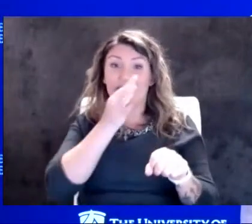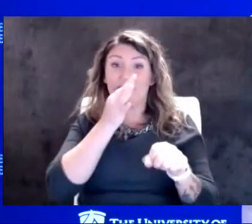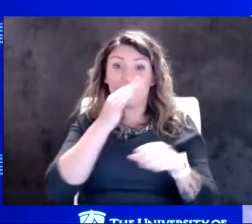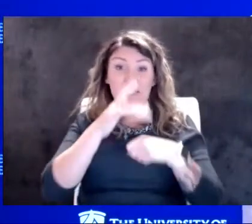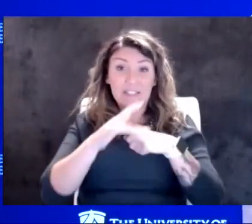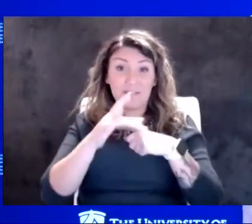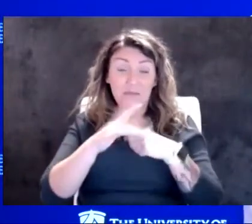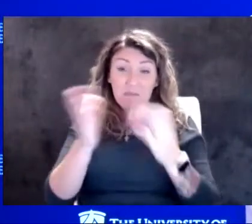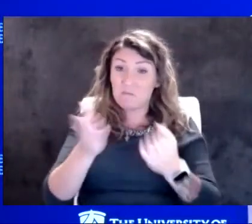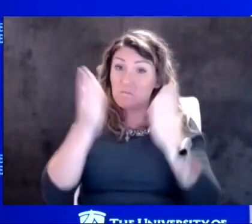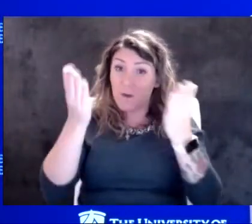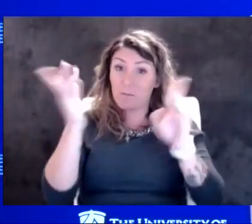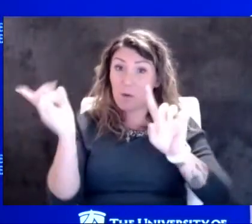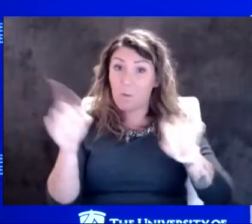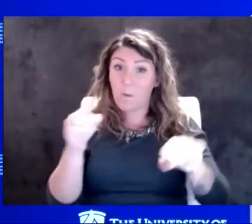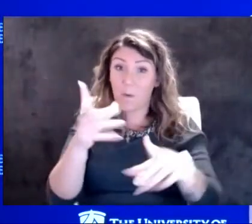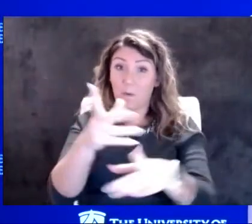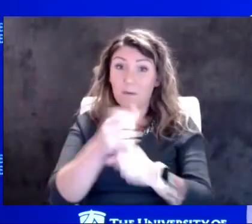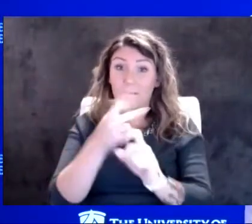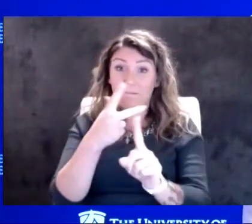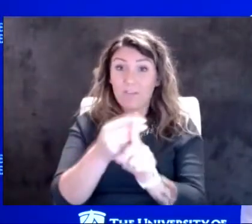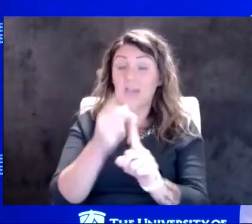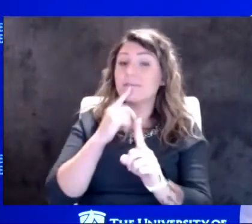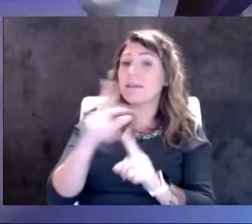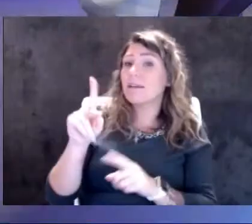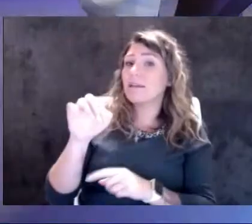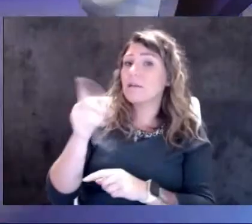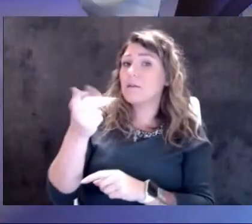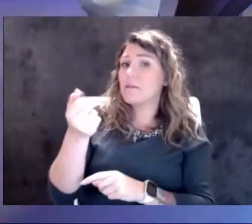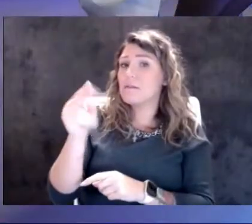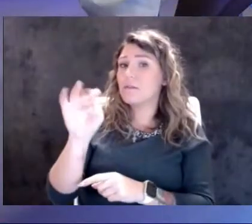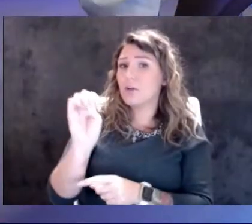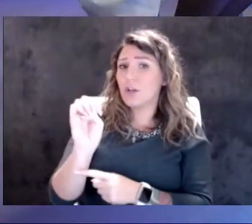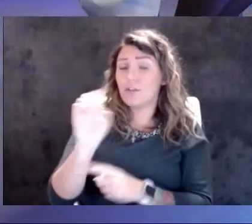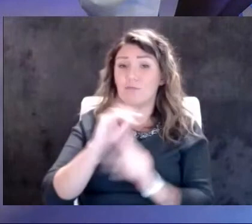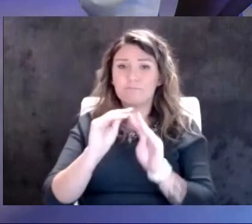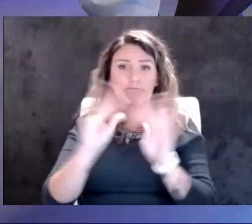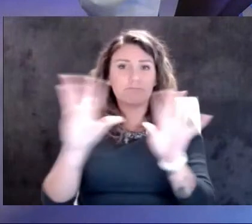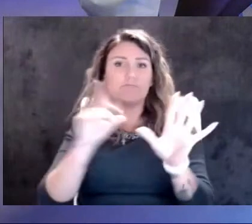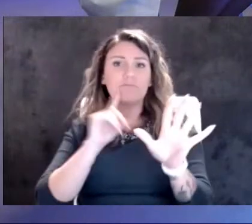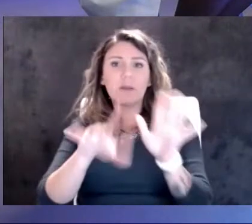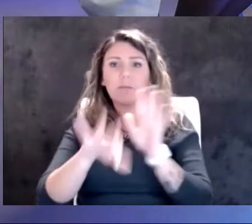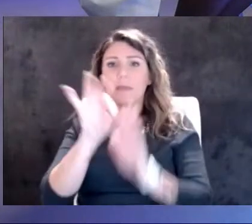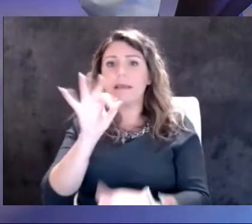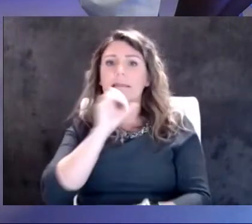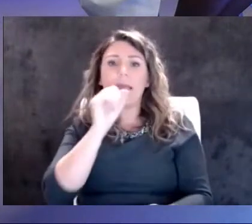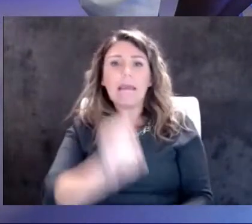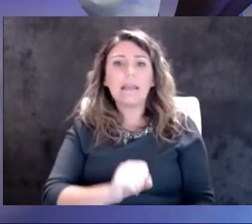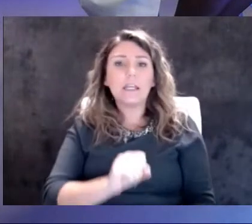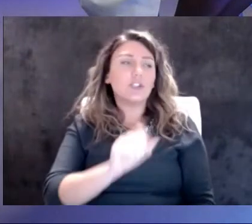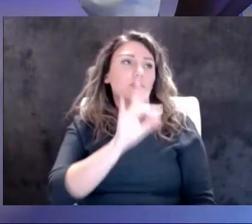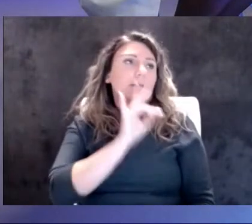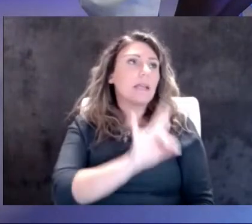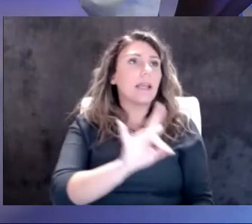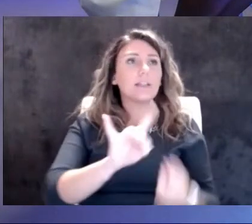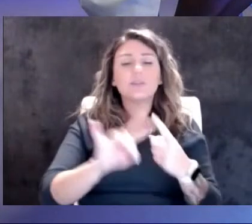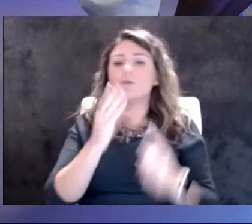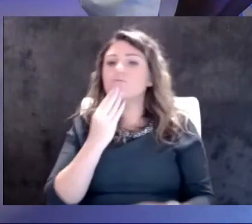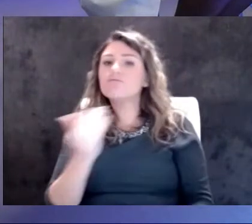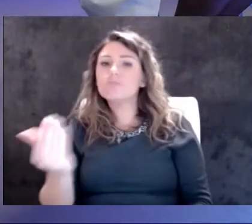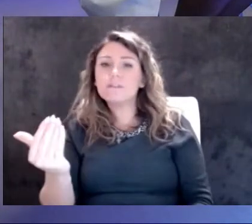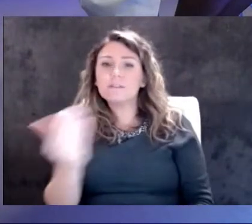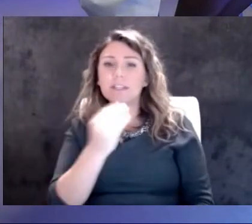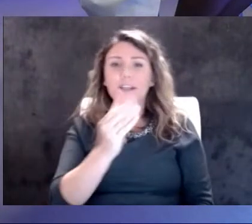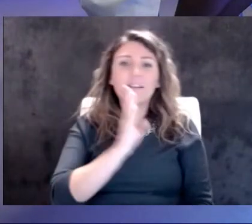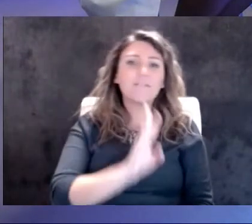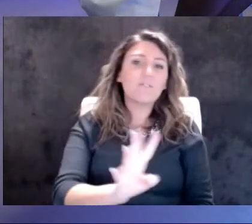recommend going to get the vaccine. And Catherine, if we were really going to be pure about this, what we do is say, well, let's pick the ages 8 to 15 or 14 or whatever, and let's see if there's a difference